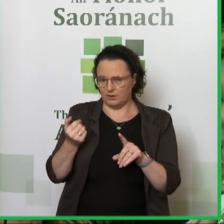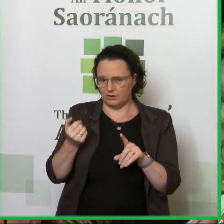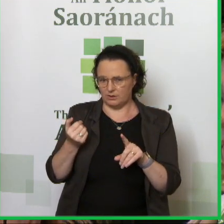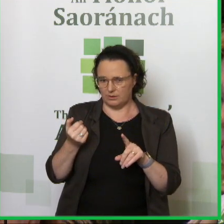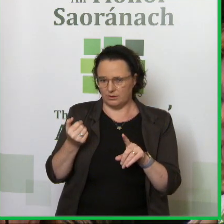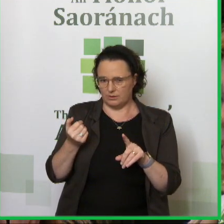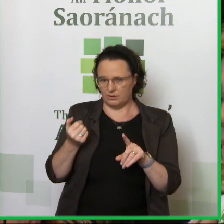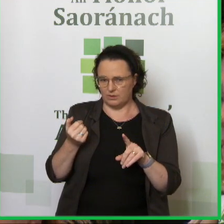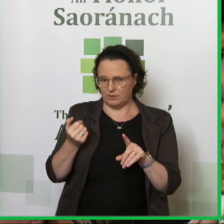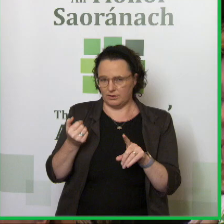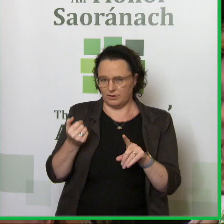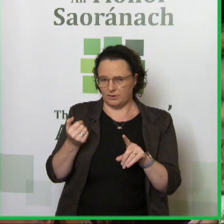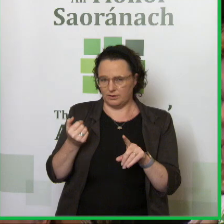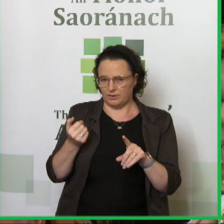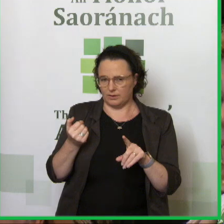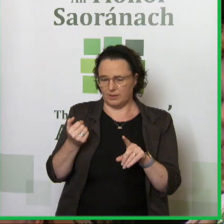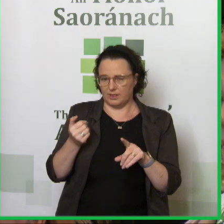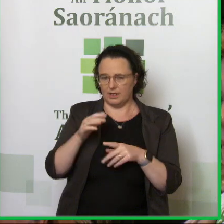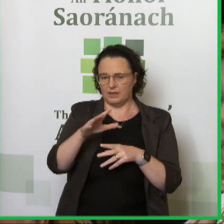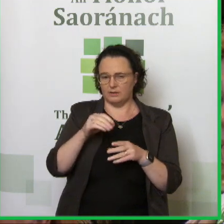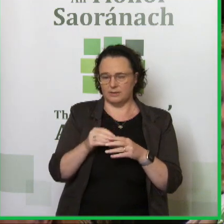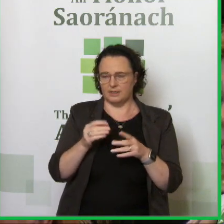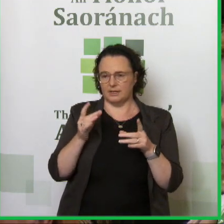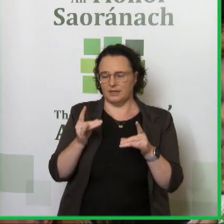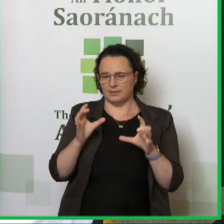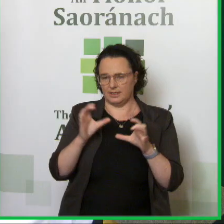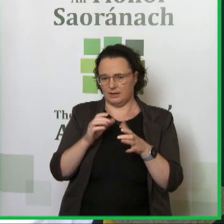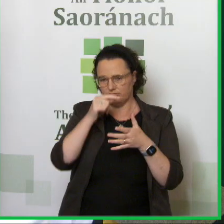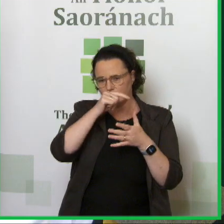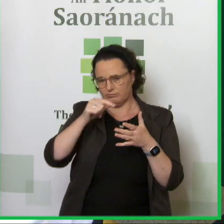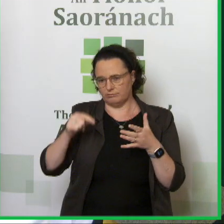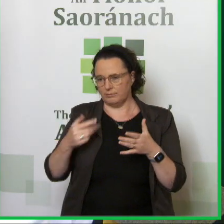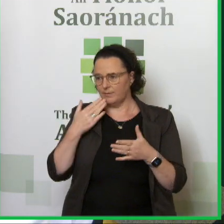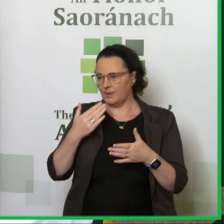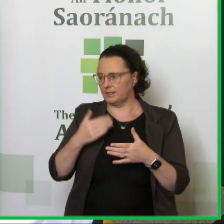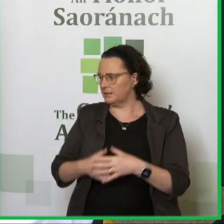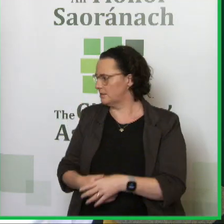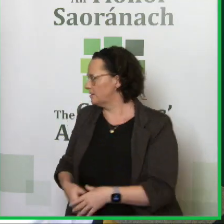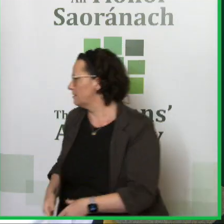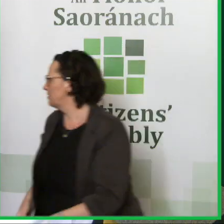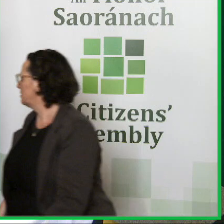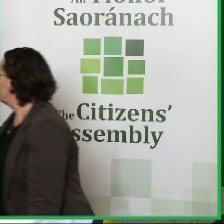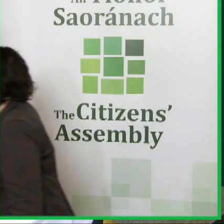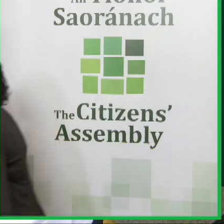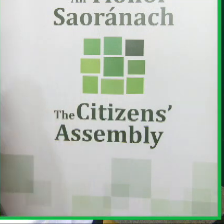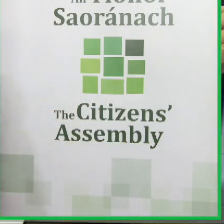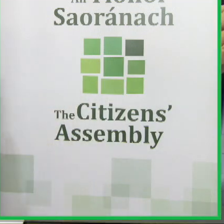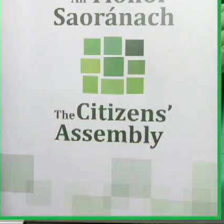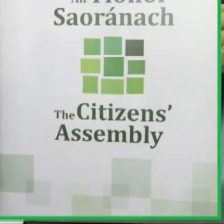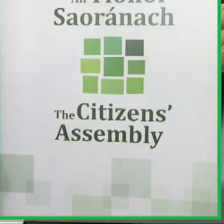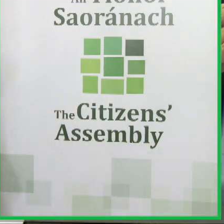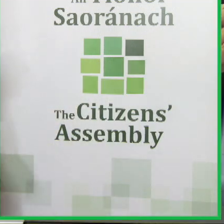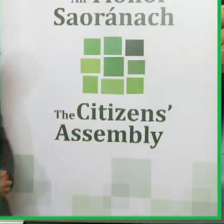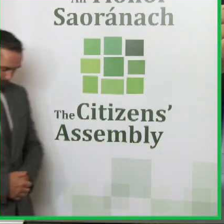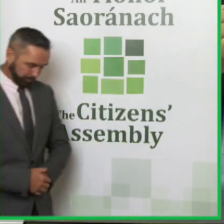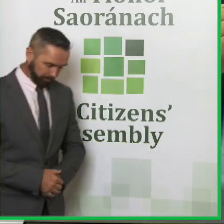and including the funding, the healthcare, etc. Thanks. So, Zin, just on the